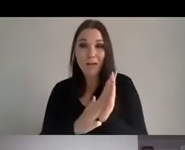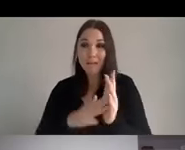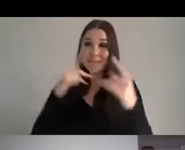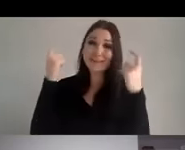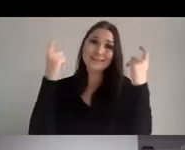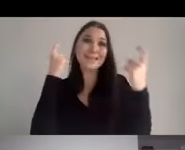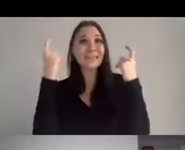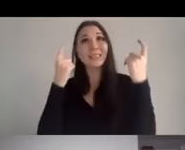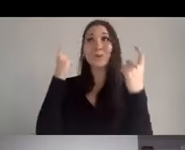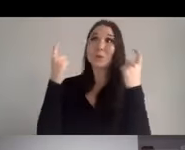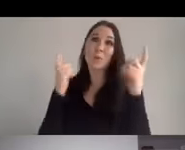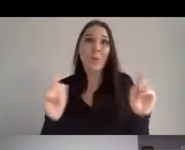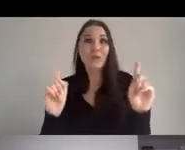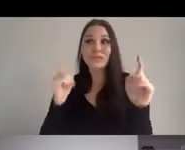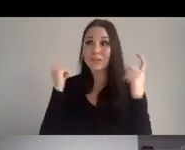wall,